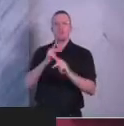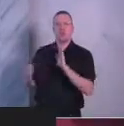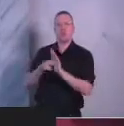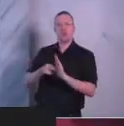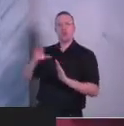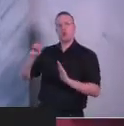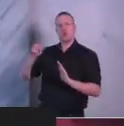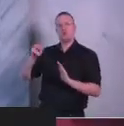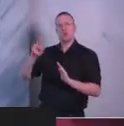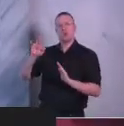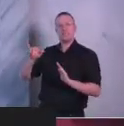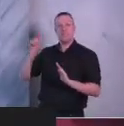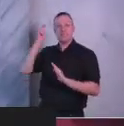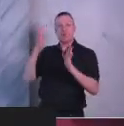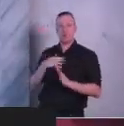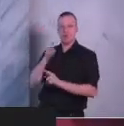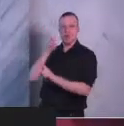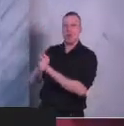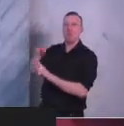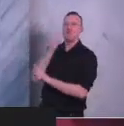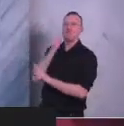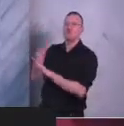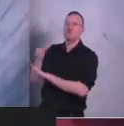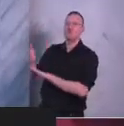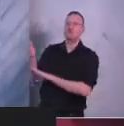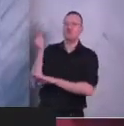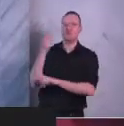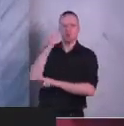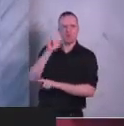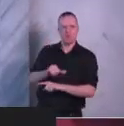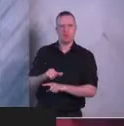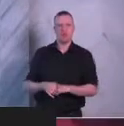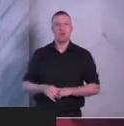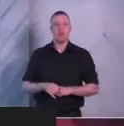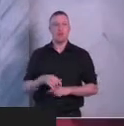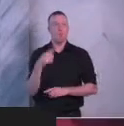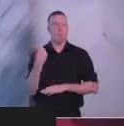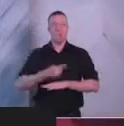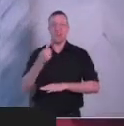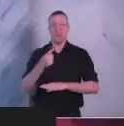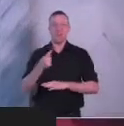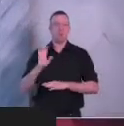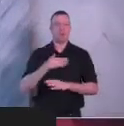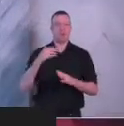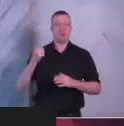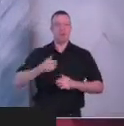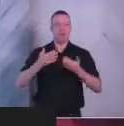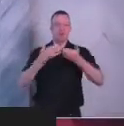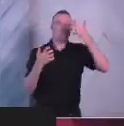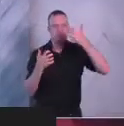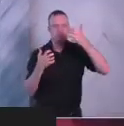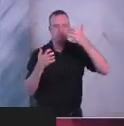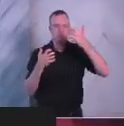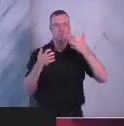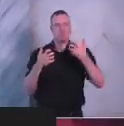conspiracy theorists. It took one group, one day to divide our nation and our people in such a tremendous way. And what we